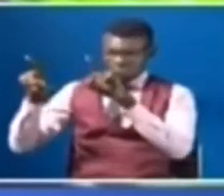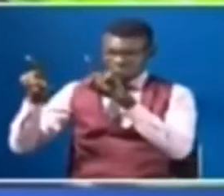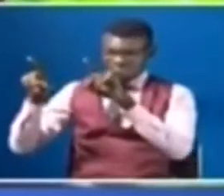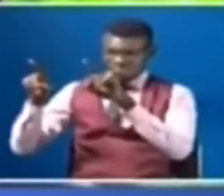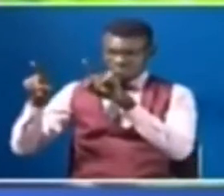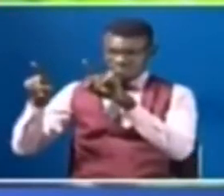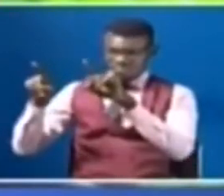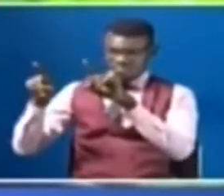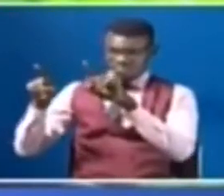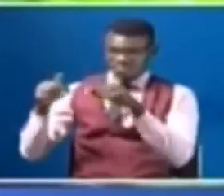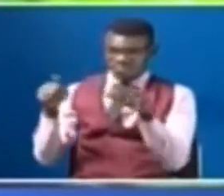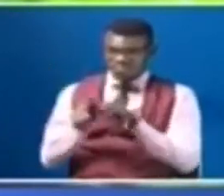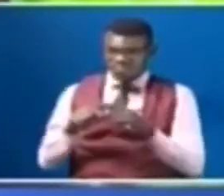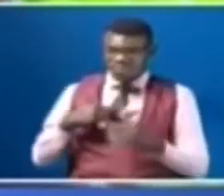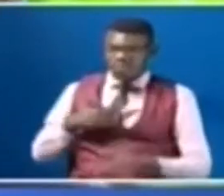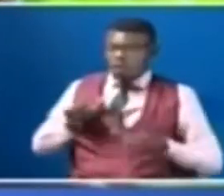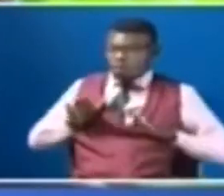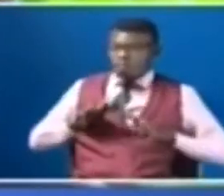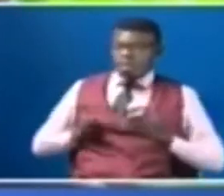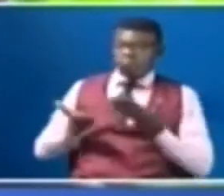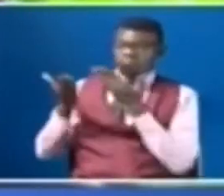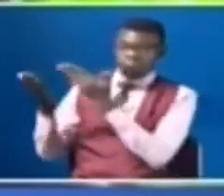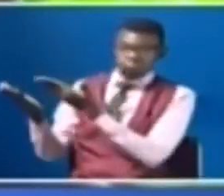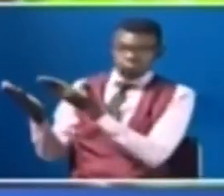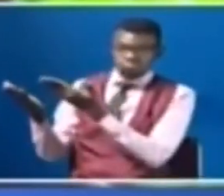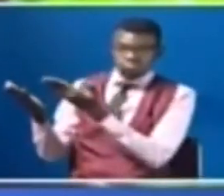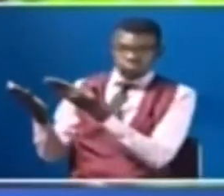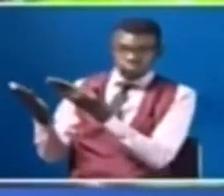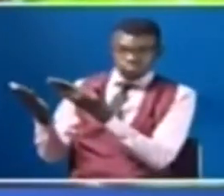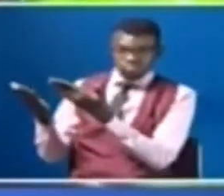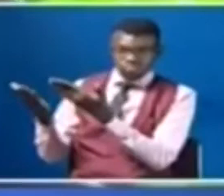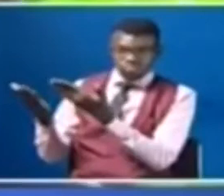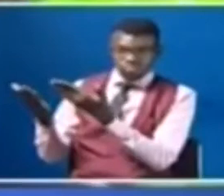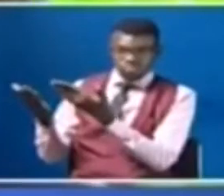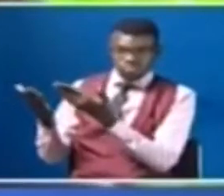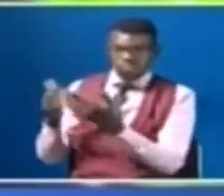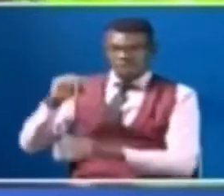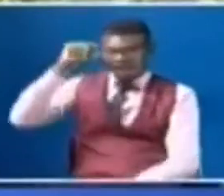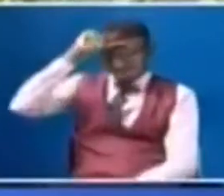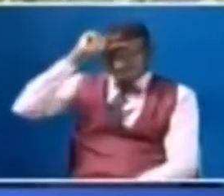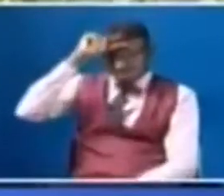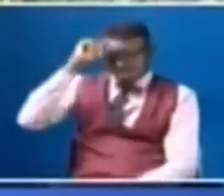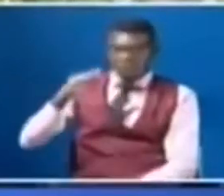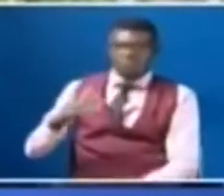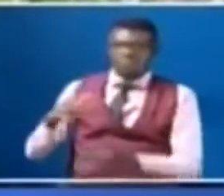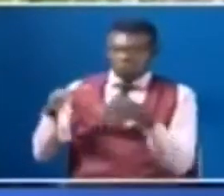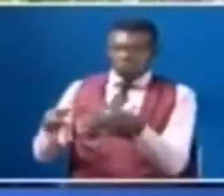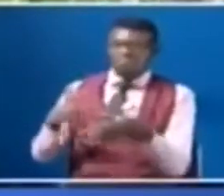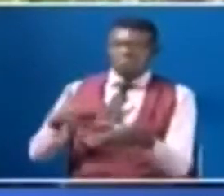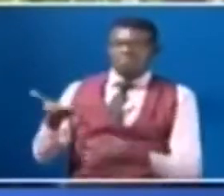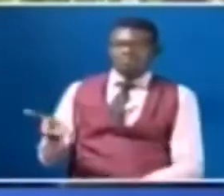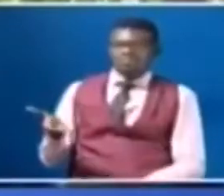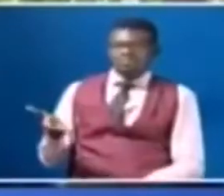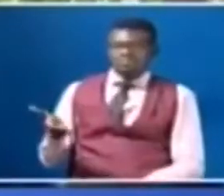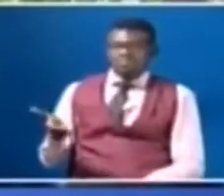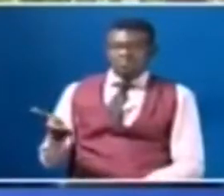namsavula, alafu kuna hawa kina mama tunawaita ni wanguji. Sasa ni serikali ya Mrabai. The judgment and verdict